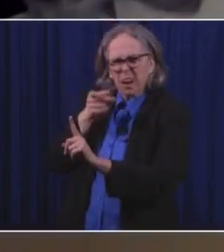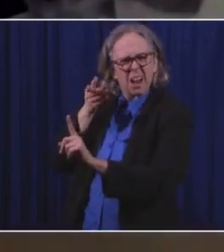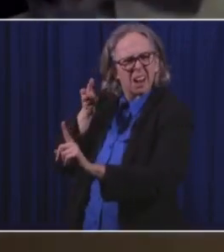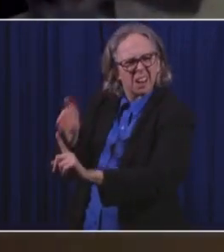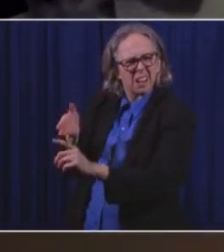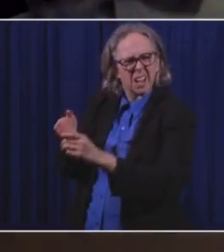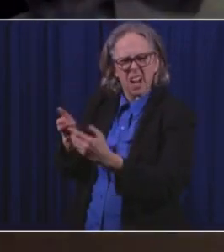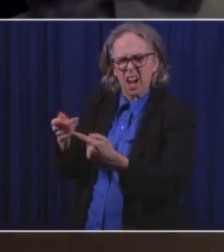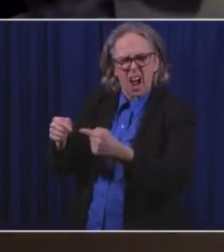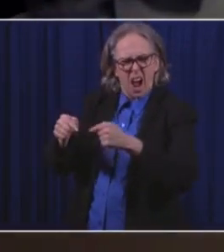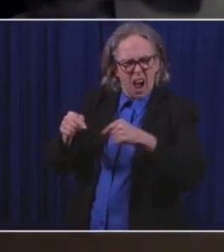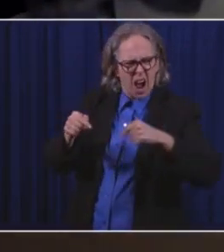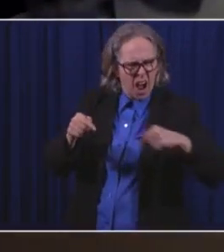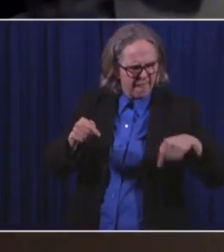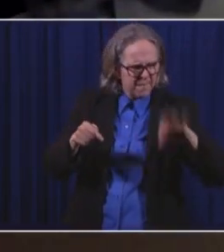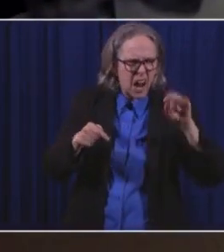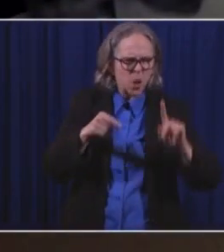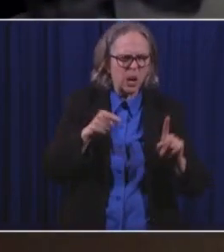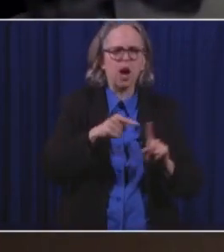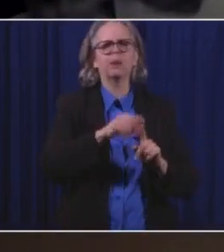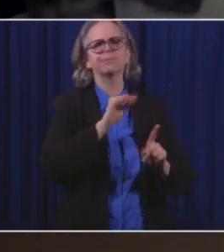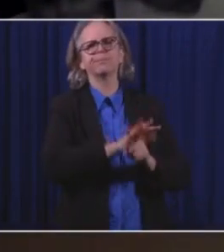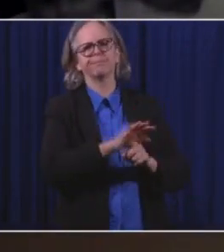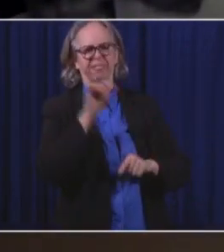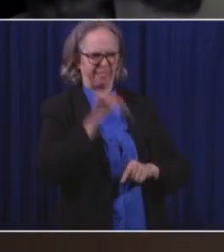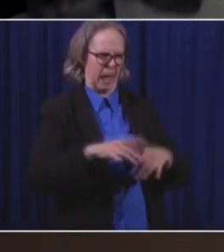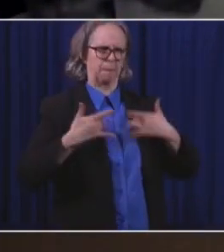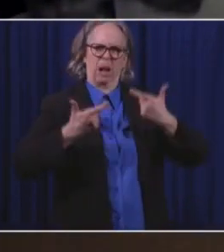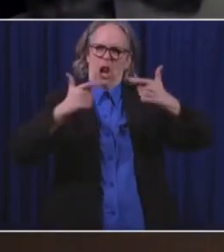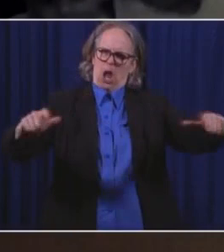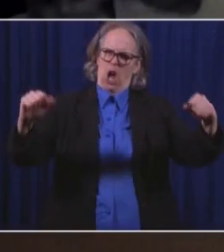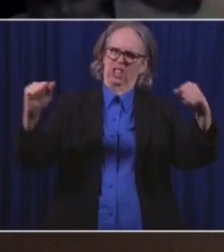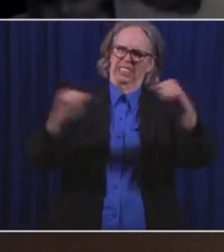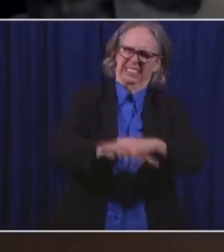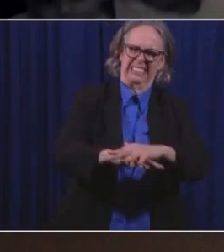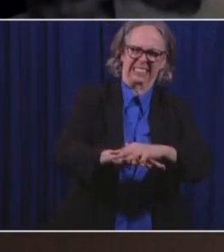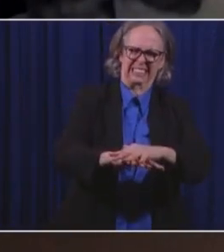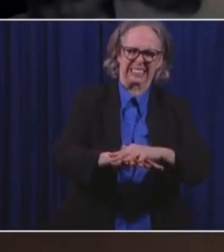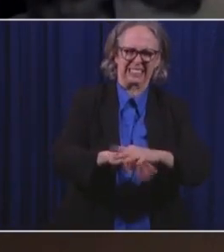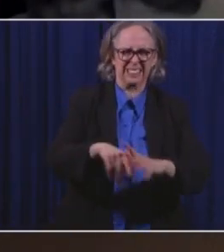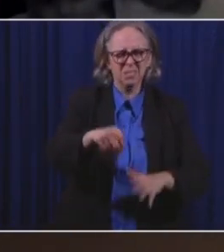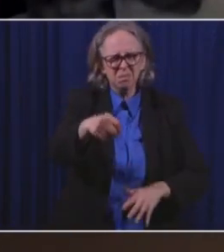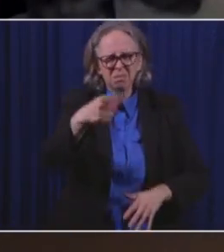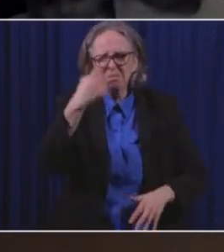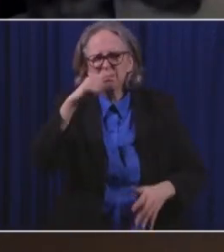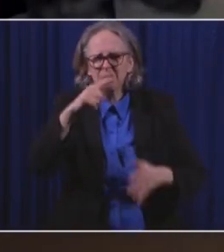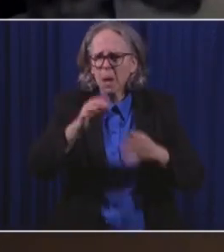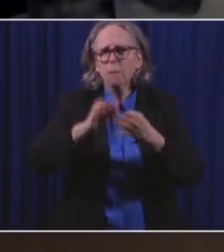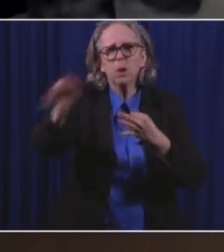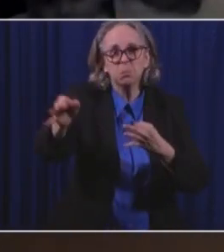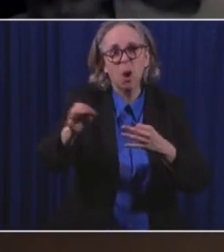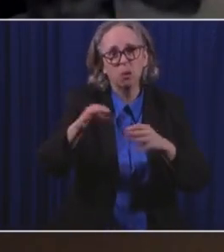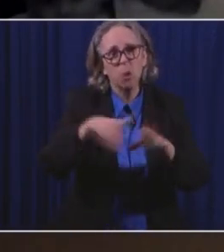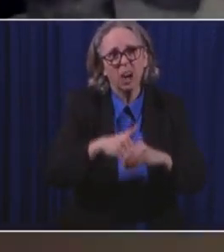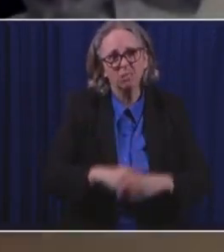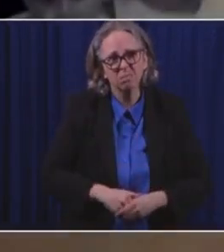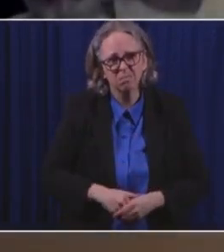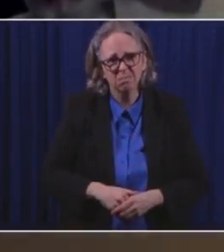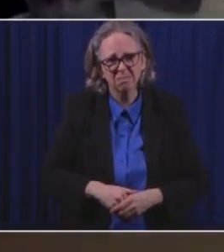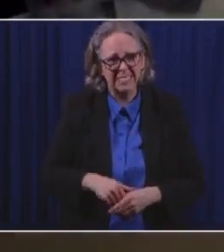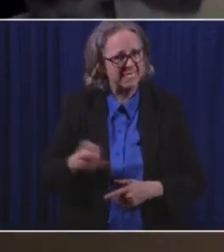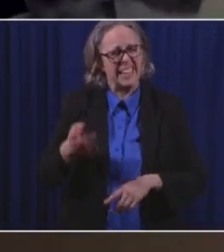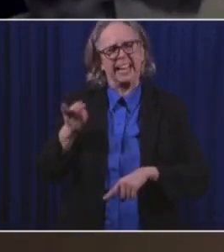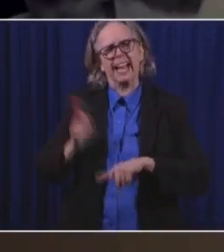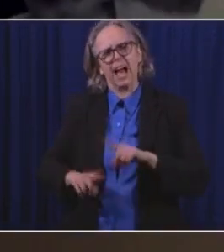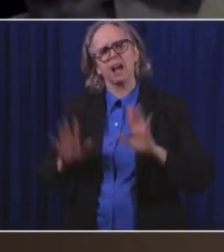gatherings. So we would ask you to do things like postpone them if they can be postponed. If they absolutely must happen, we'd ask you to limit the